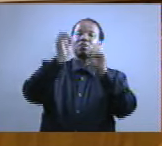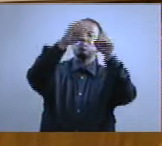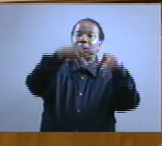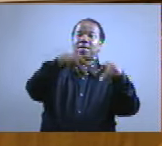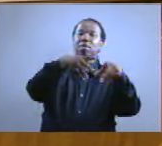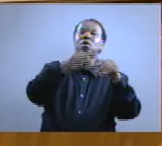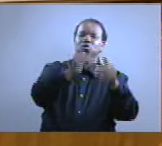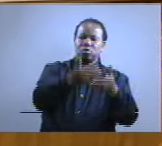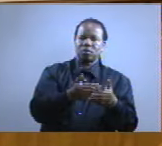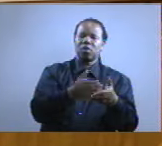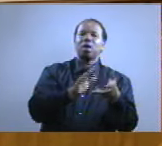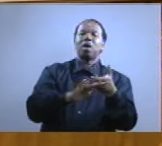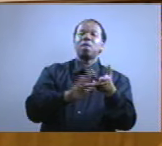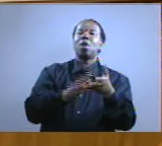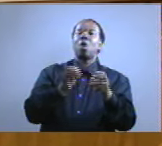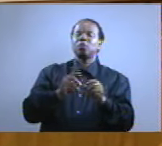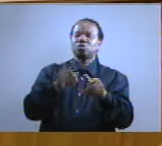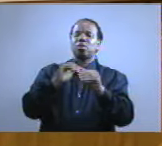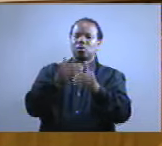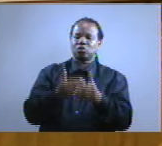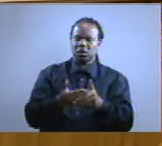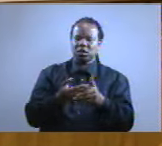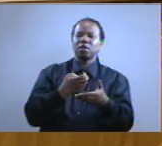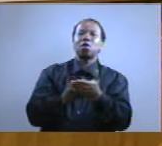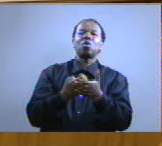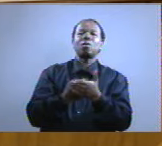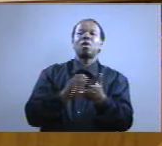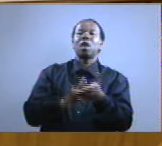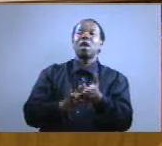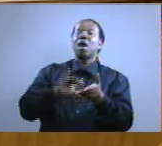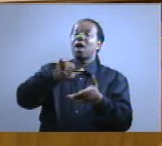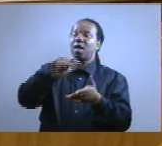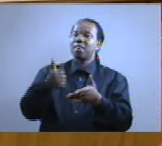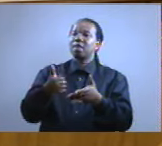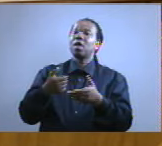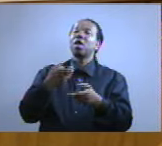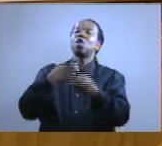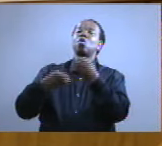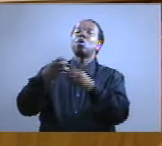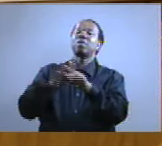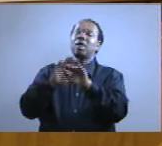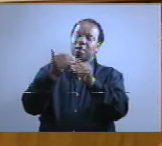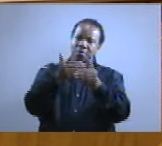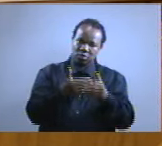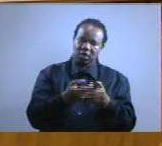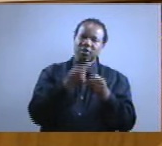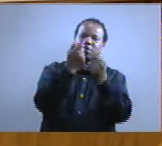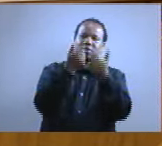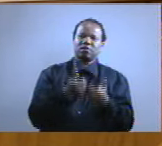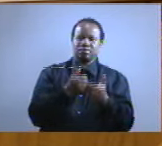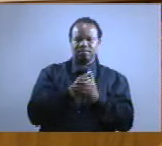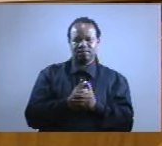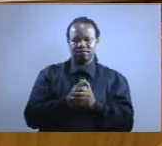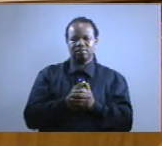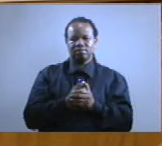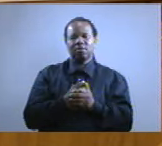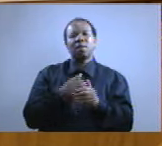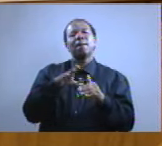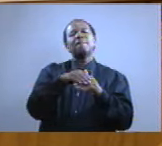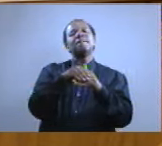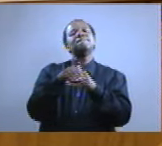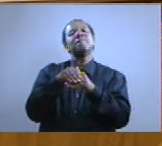to protect our economy and our local industries, and contributes towards the fiscus as well. Of course, honourable members,